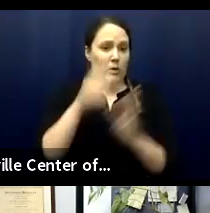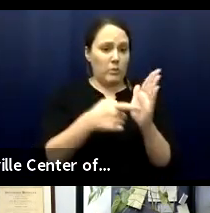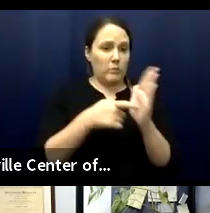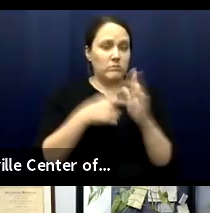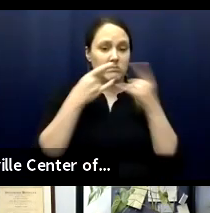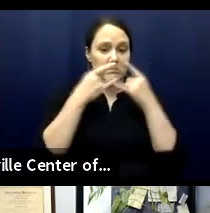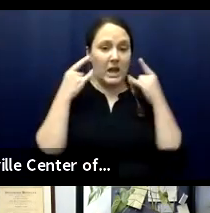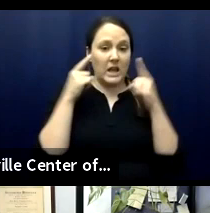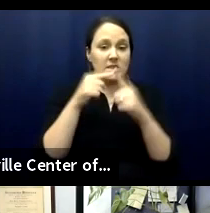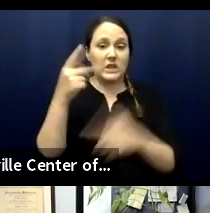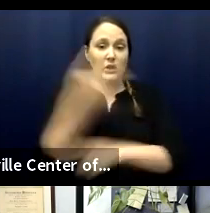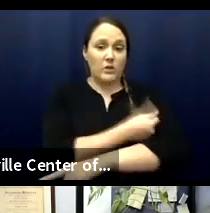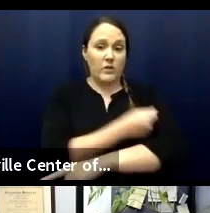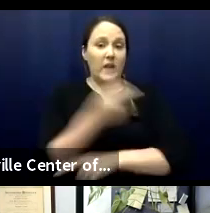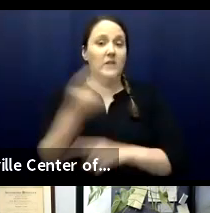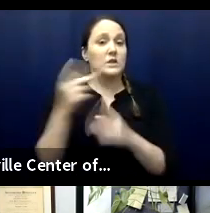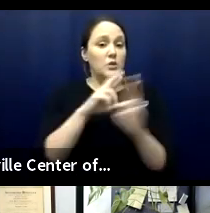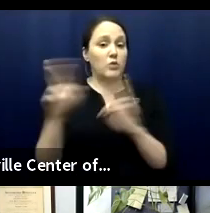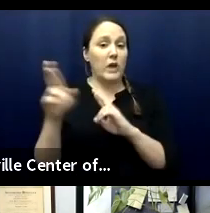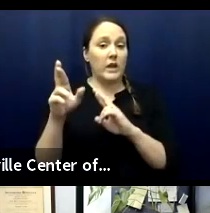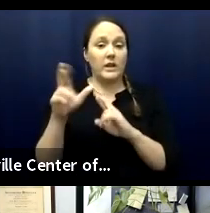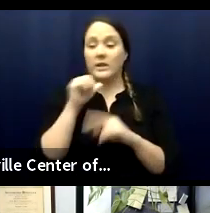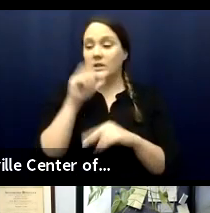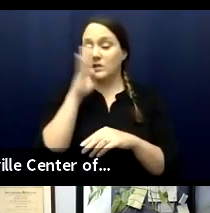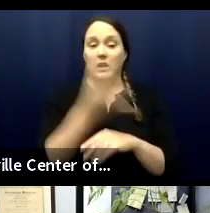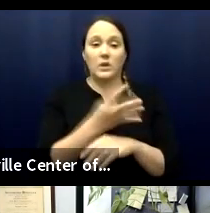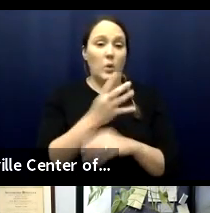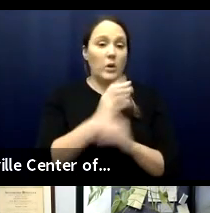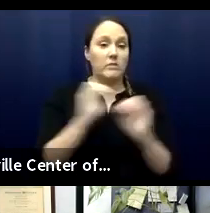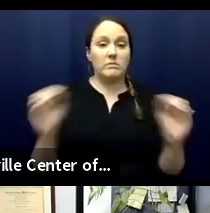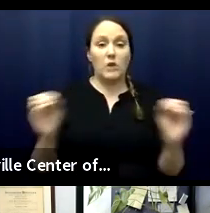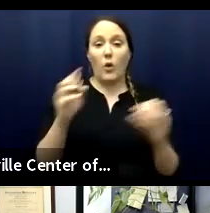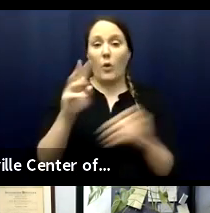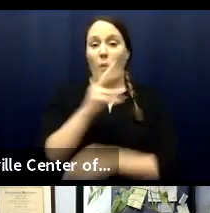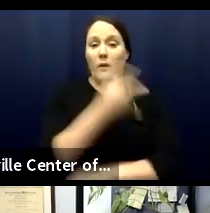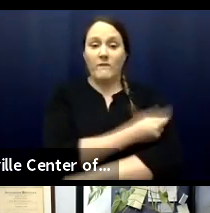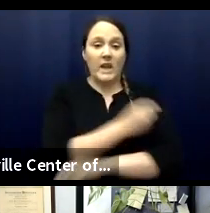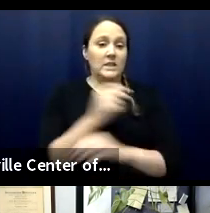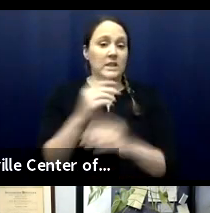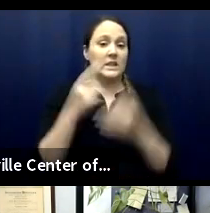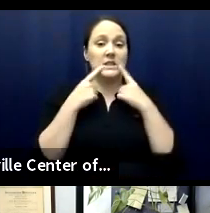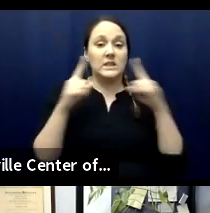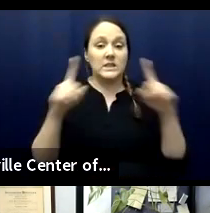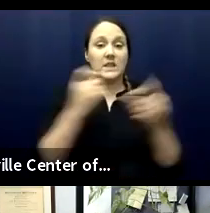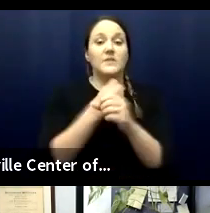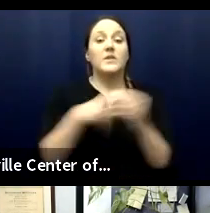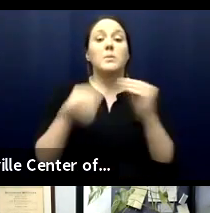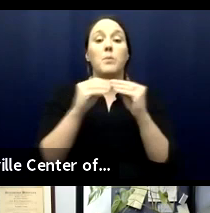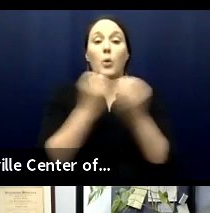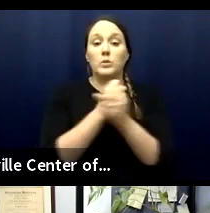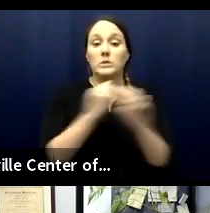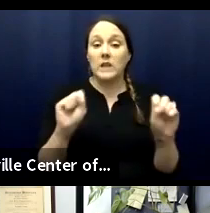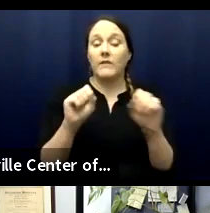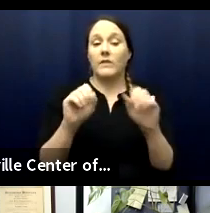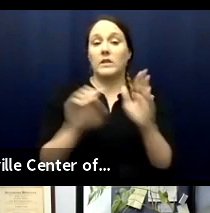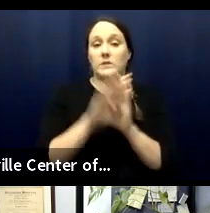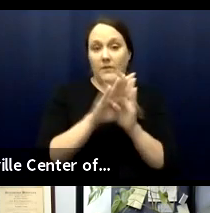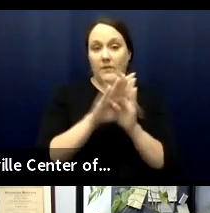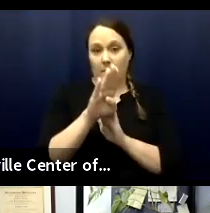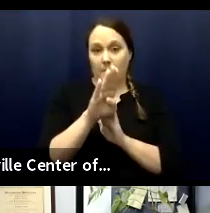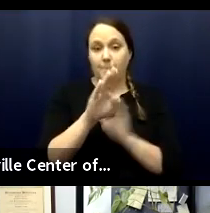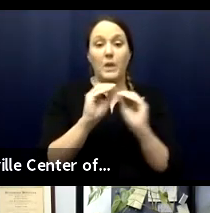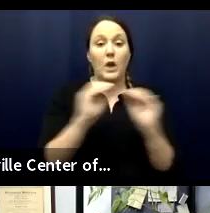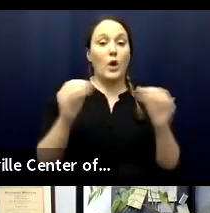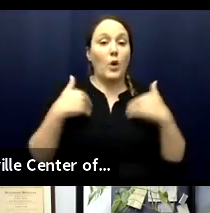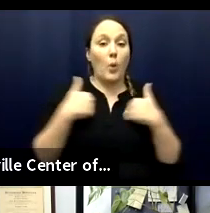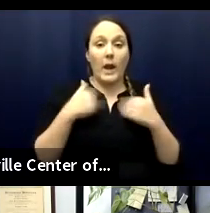vaccine is ready, completely disregarding that no RNA vaccine has ever been successfully and safely developed. No animal studies are